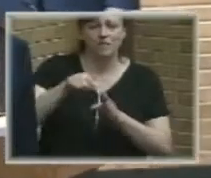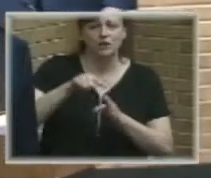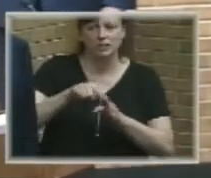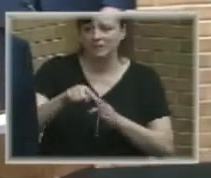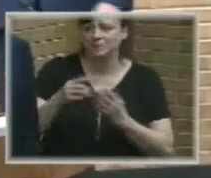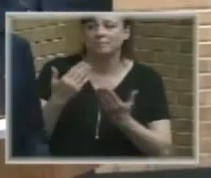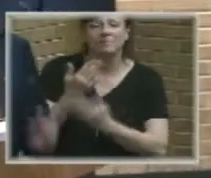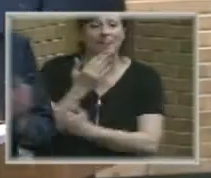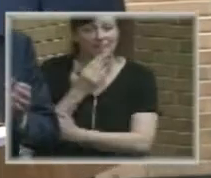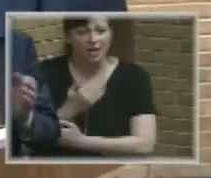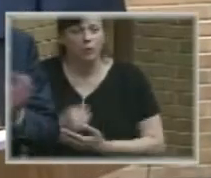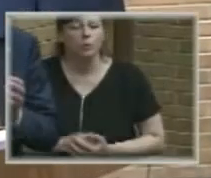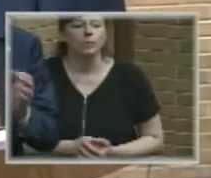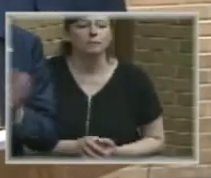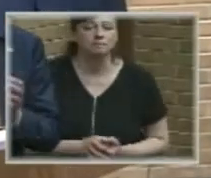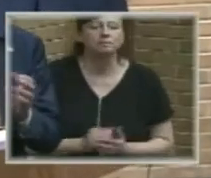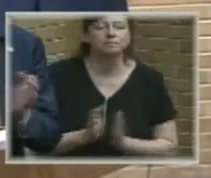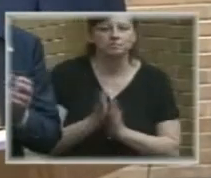sir.